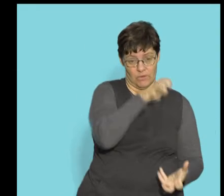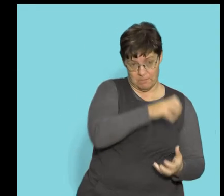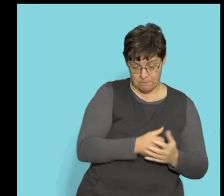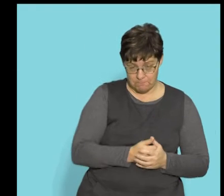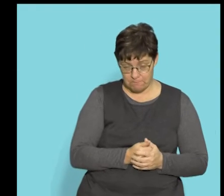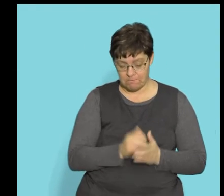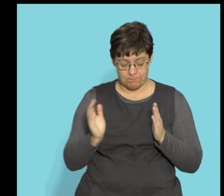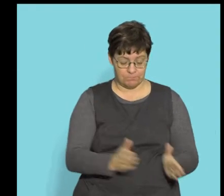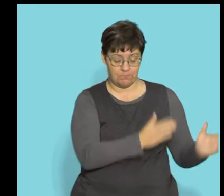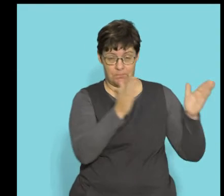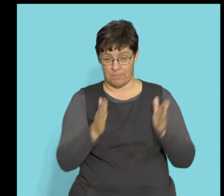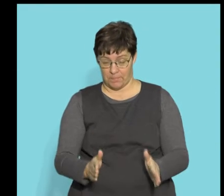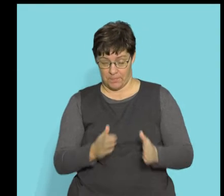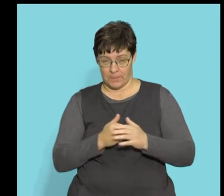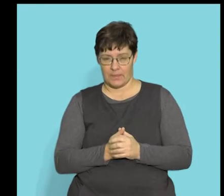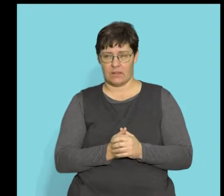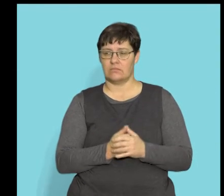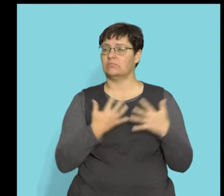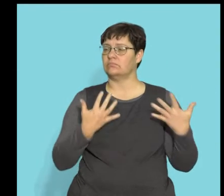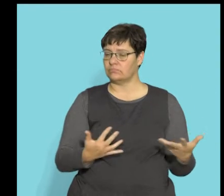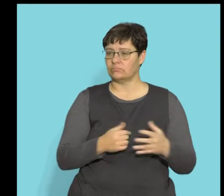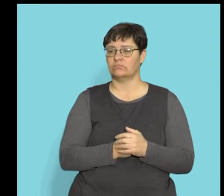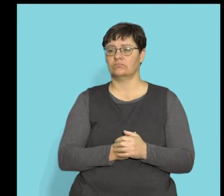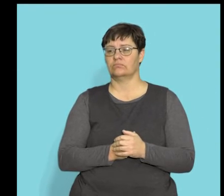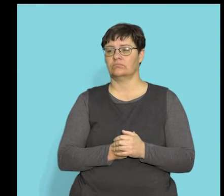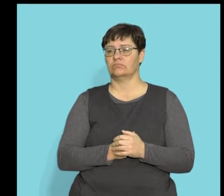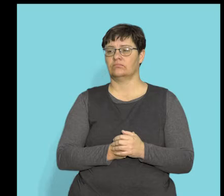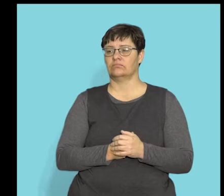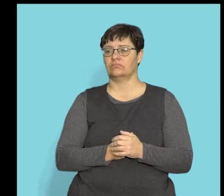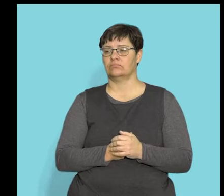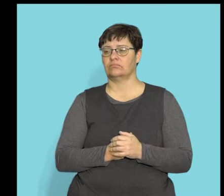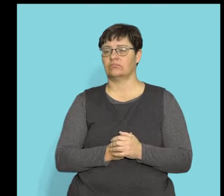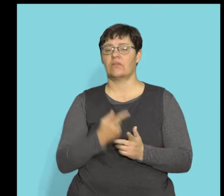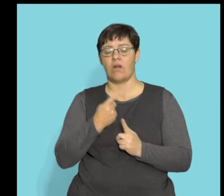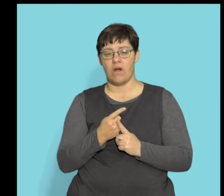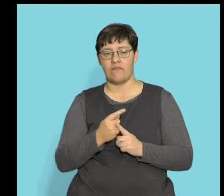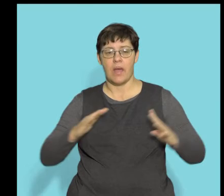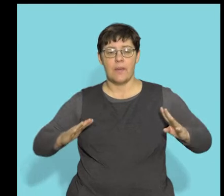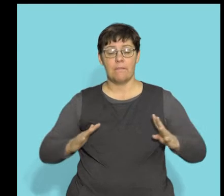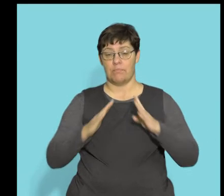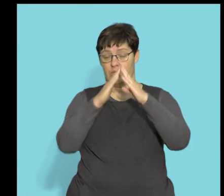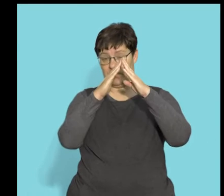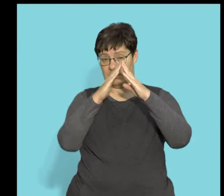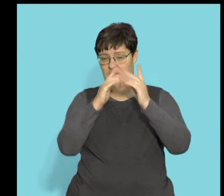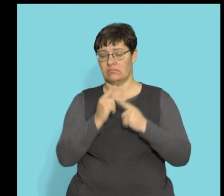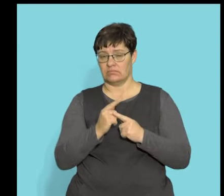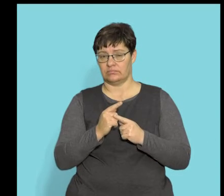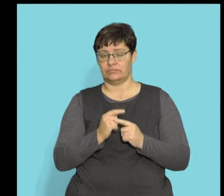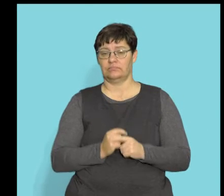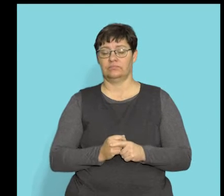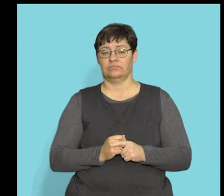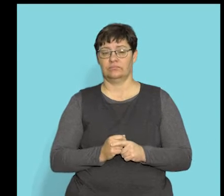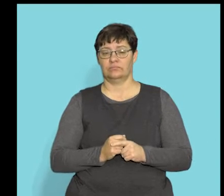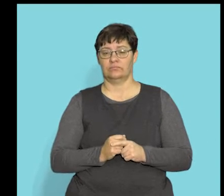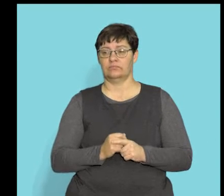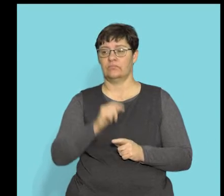slide. So if I'm first going to be calculating the volume of a rectangular